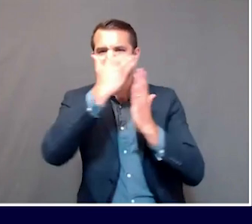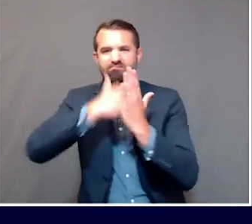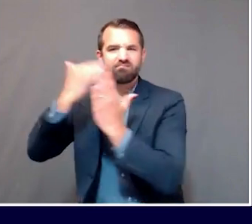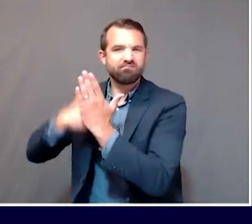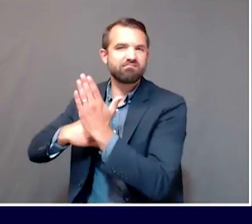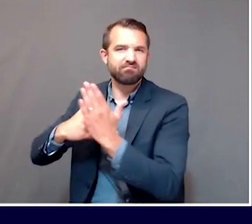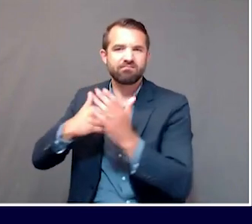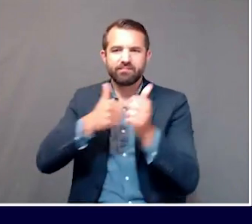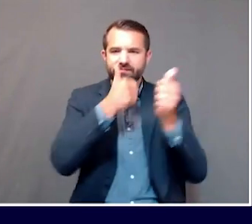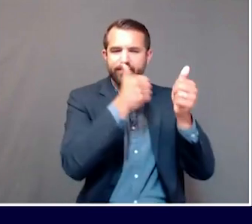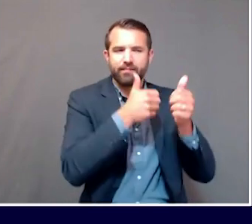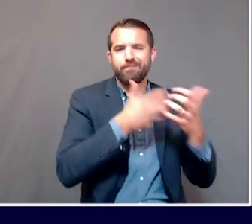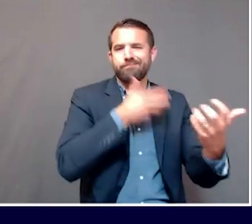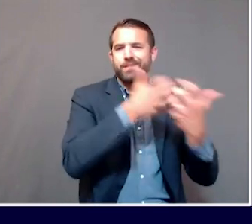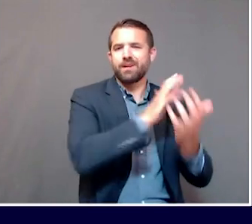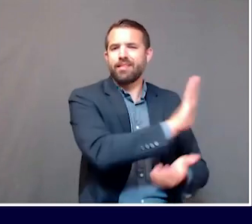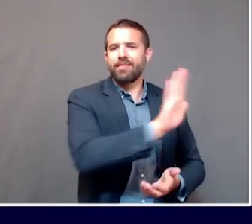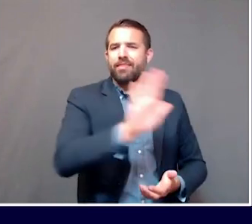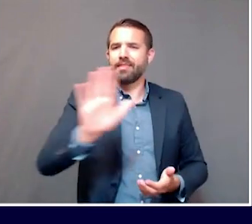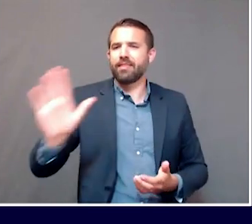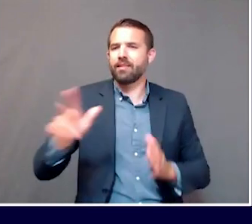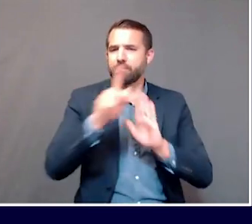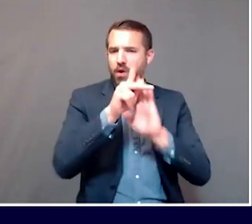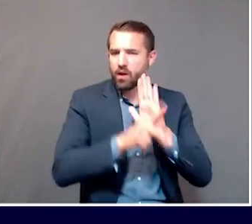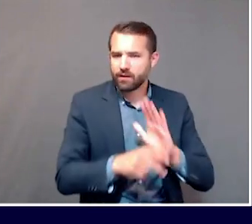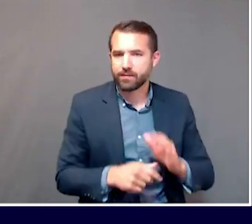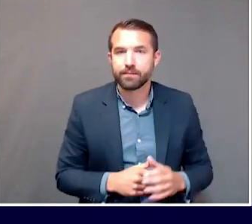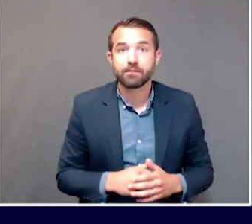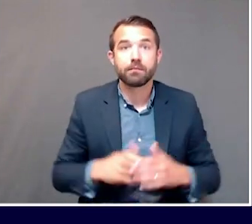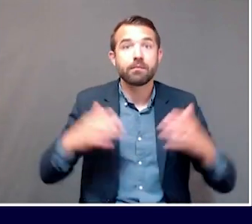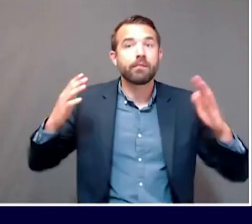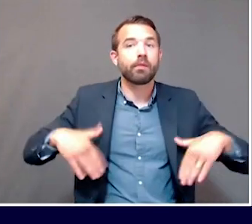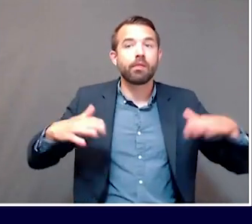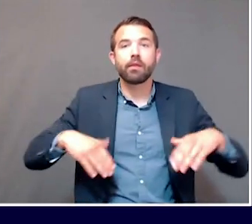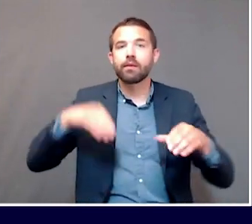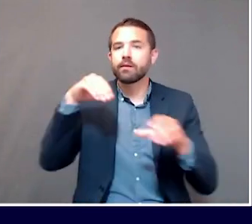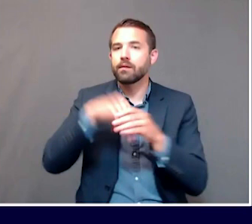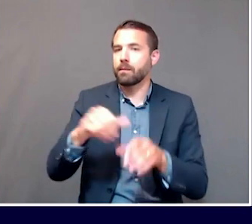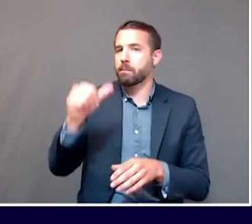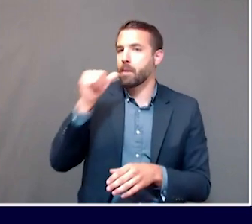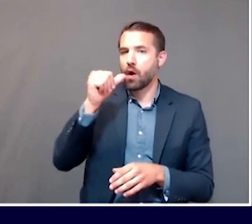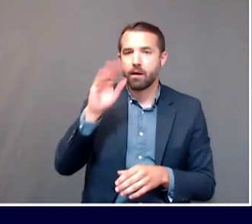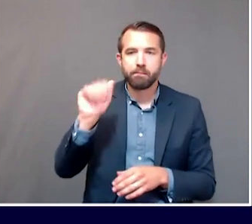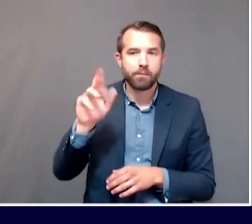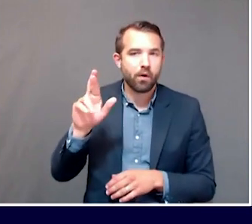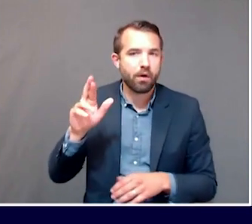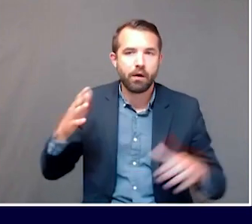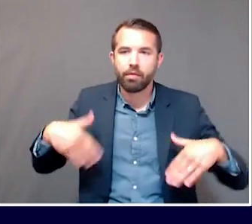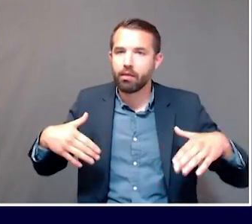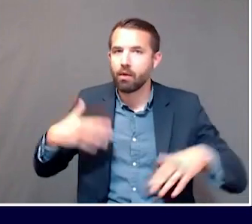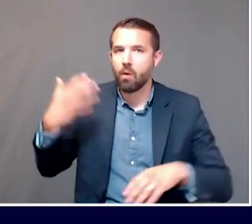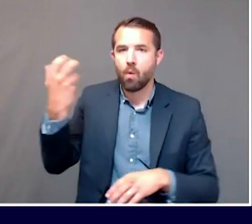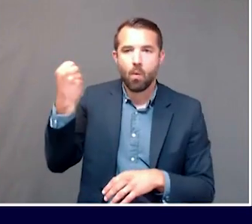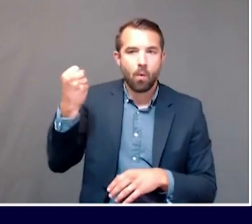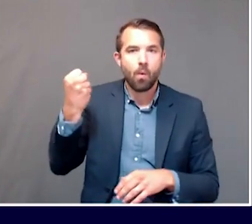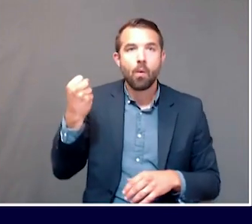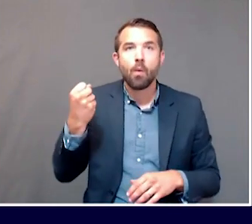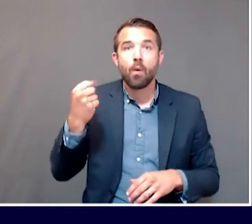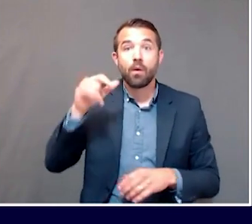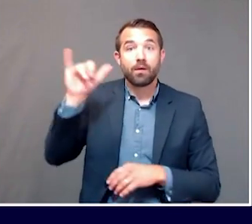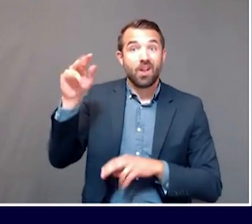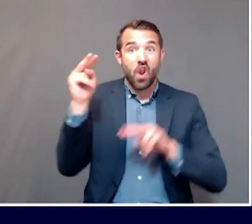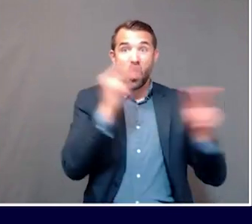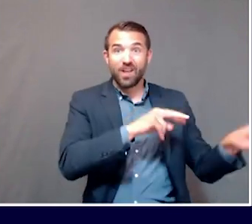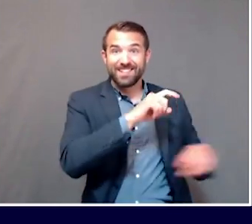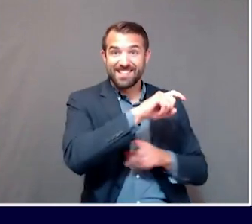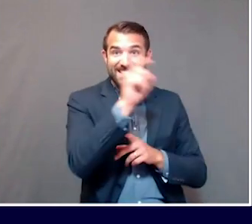not opening indoor bars. And you can see that in Texas now, Governor Abbott has now